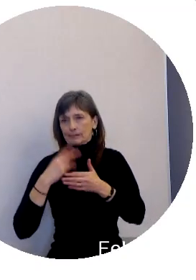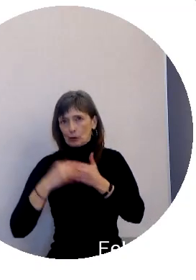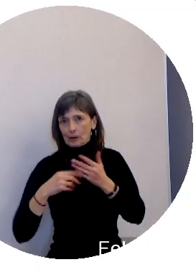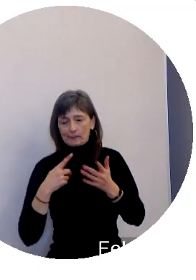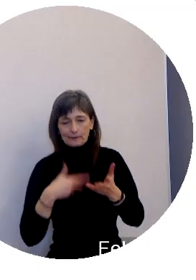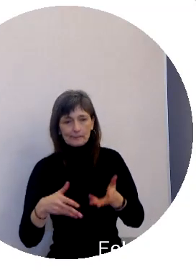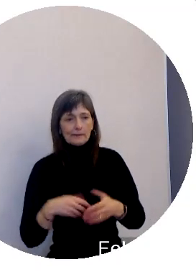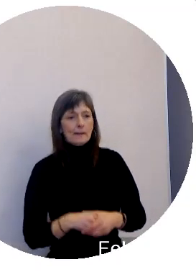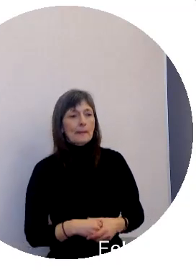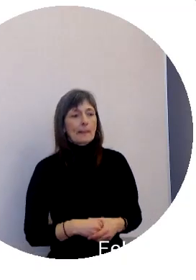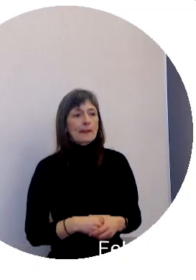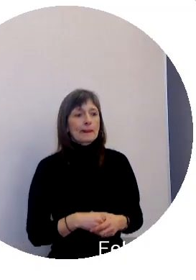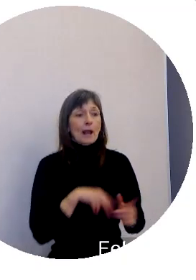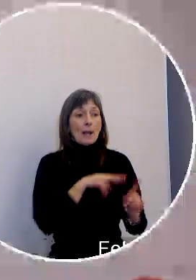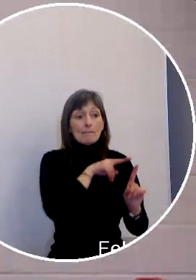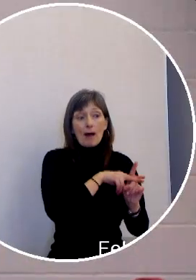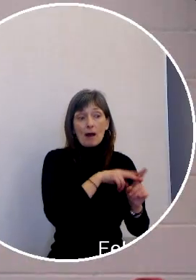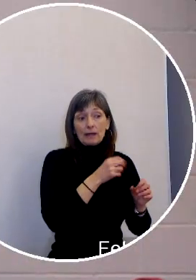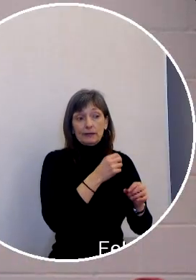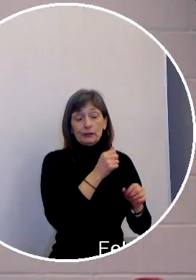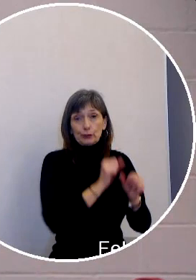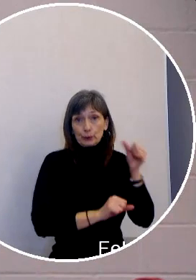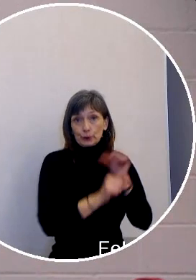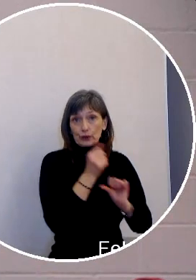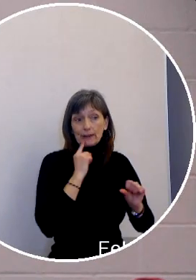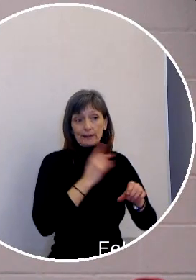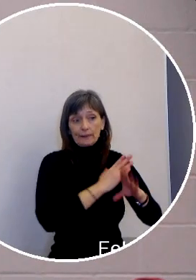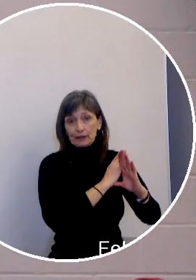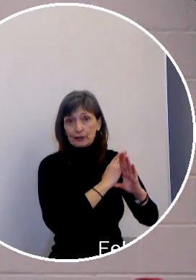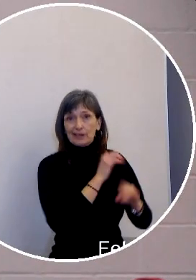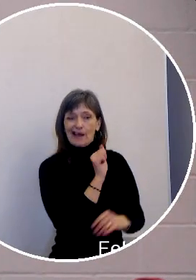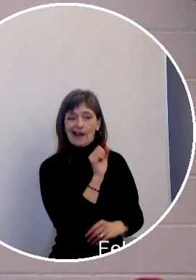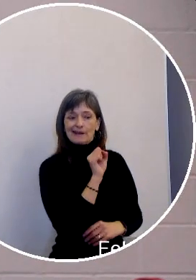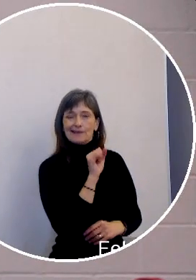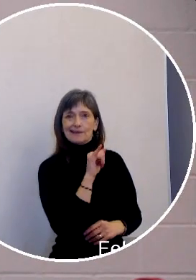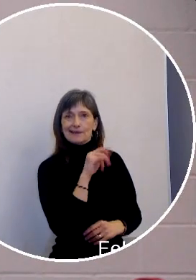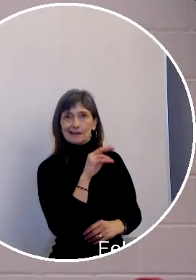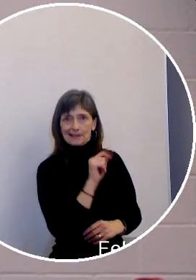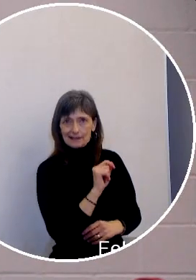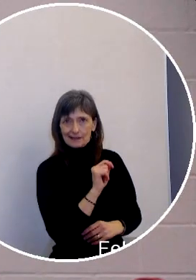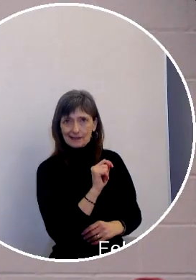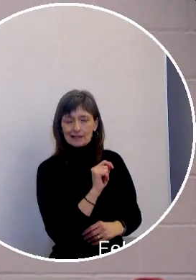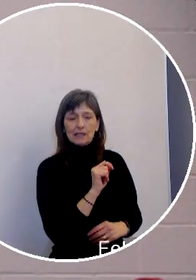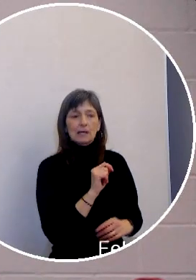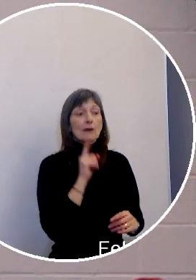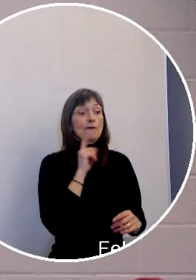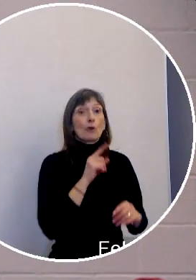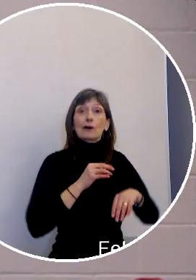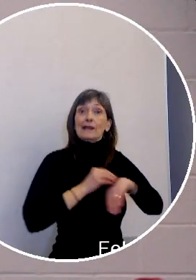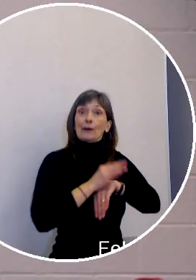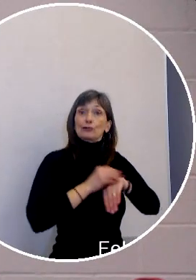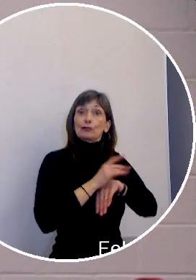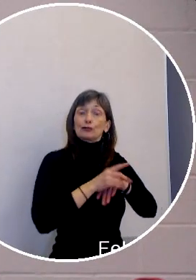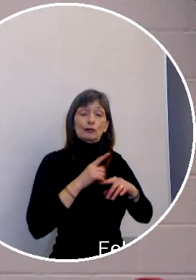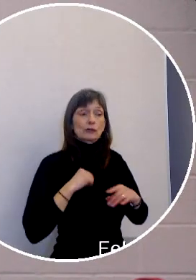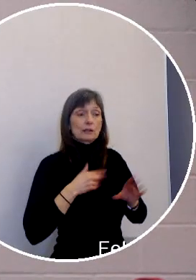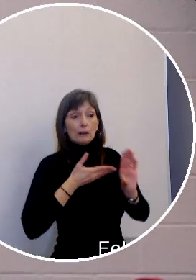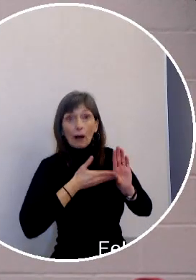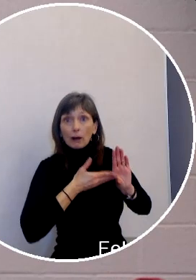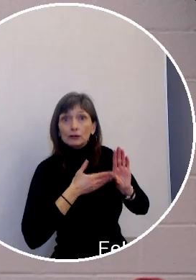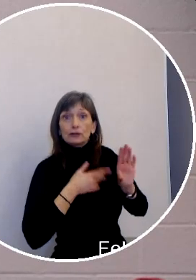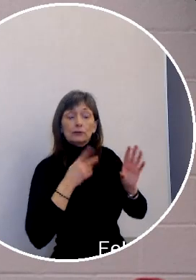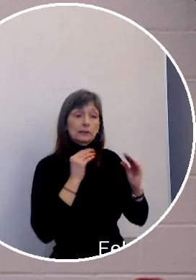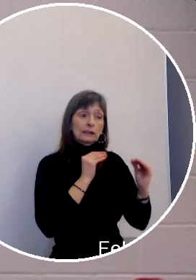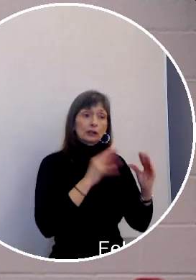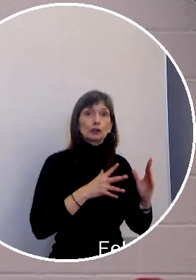initiatives, including applied suicide intervention training. That's ASSIST training that's provided to guidance counselors, educational